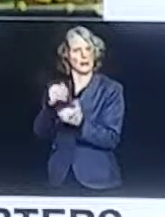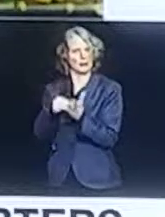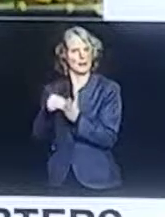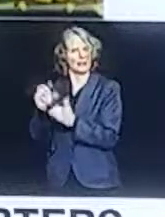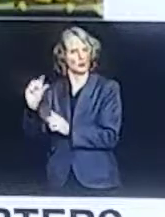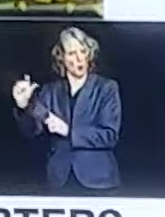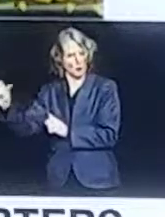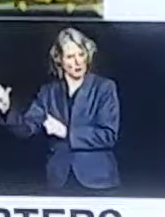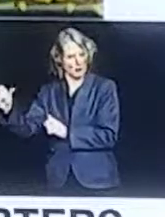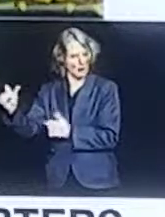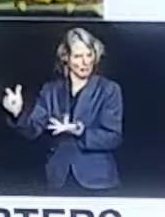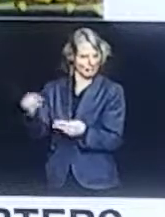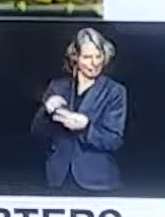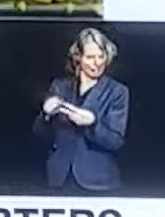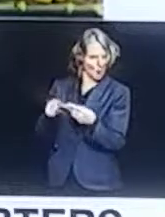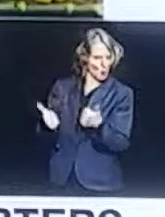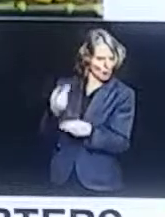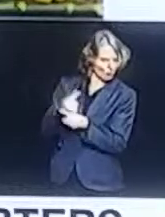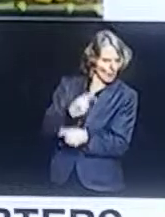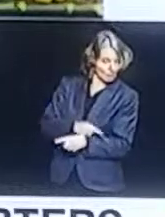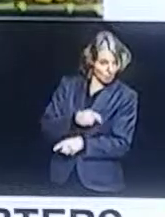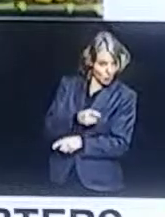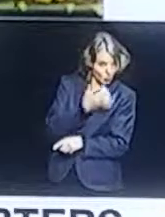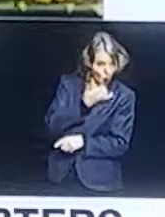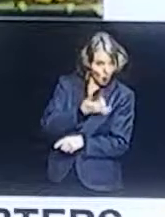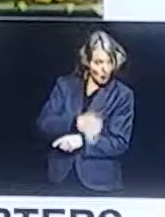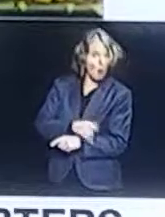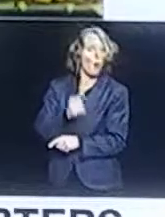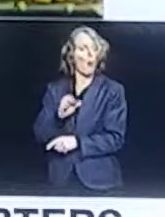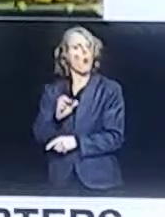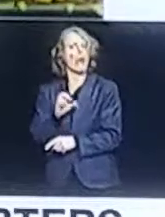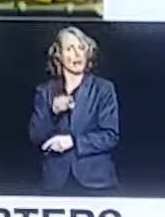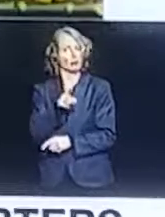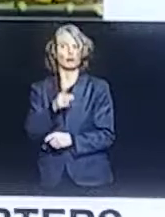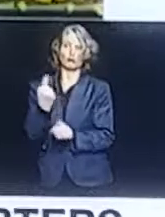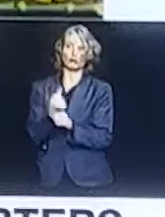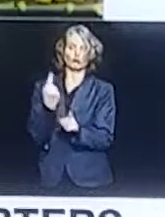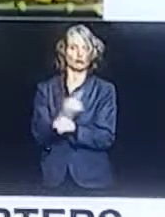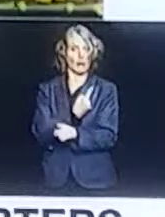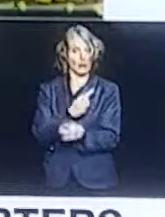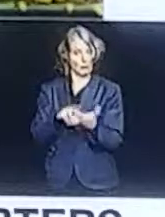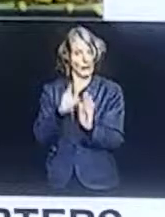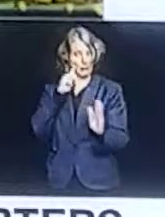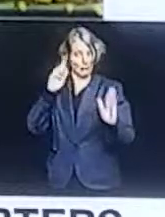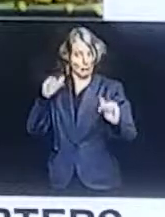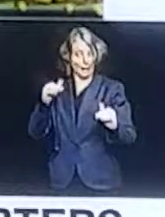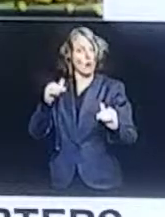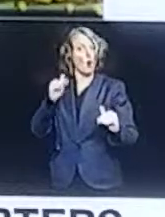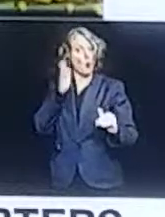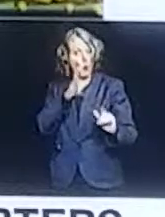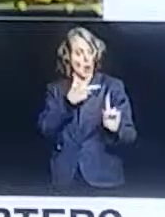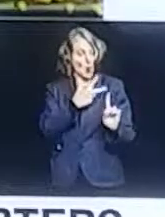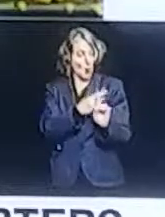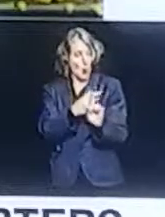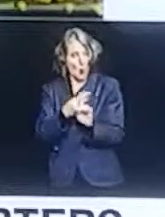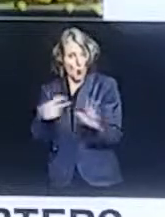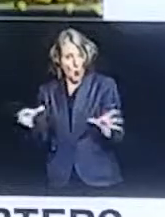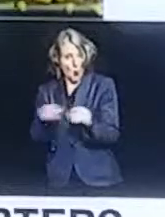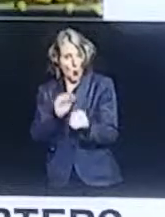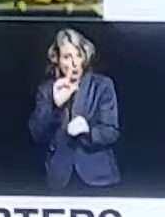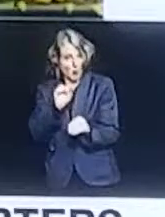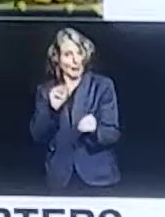thing. Did you misspeak then? And if not, are you still expecting to be able to vaccinate that many people and receive that